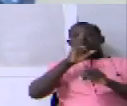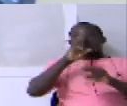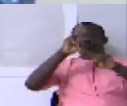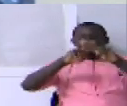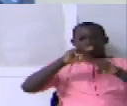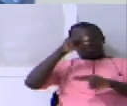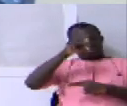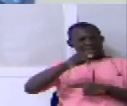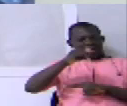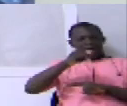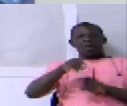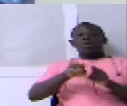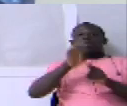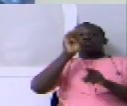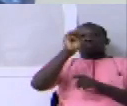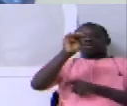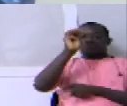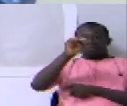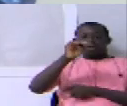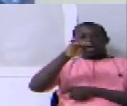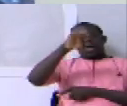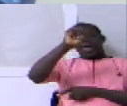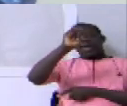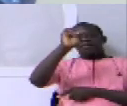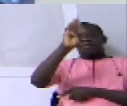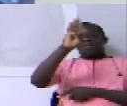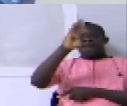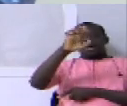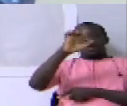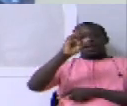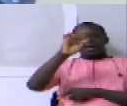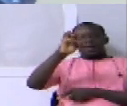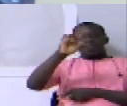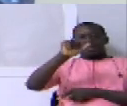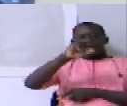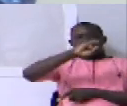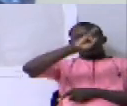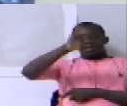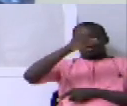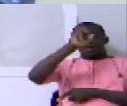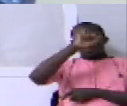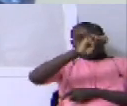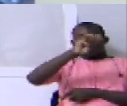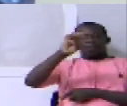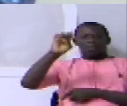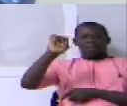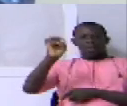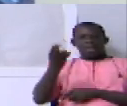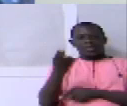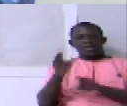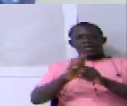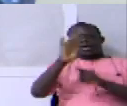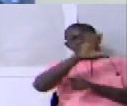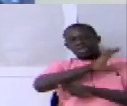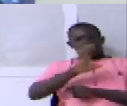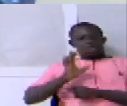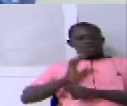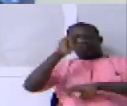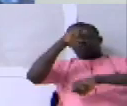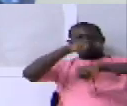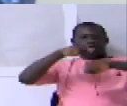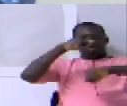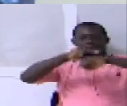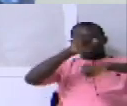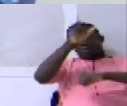here called Ibrahim Jame as chief torturer. Hani ikafunyo doku lalu men keta